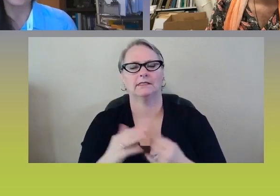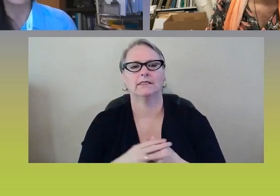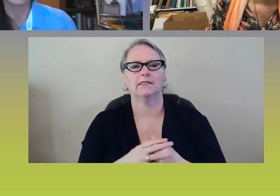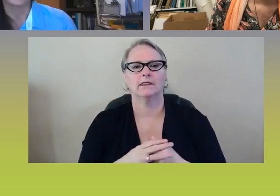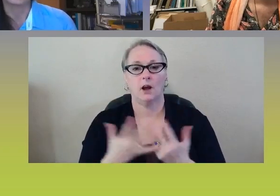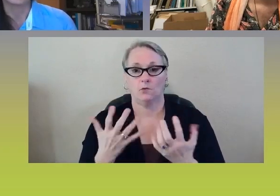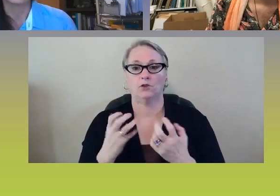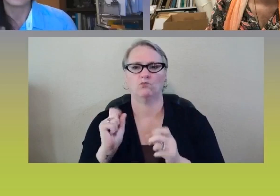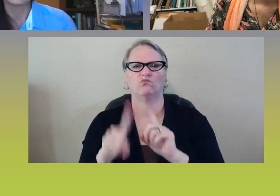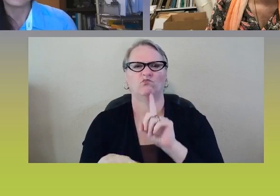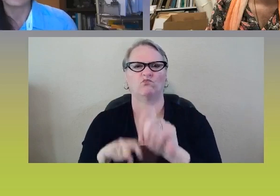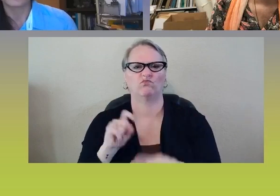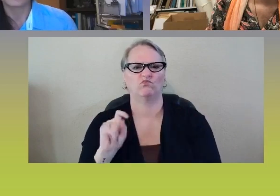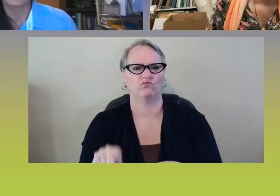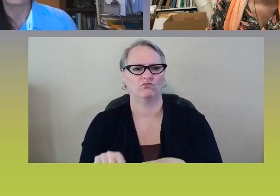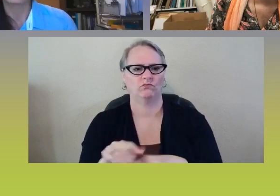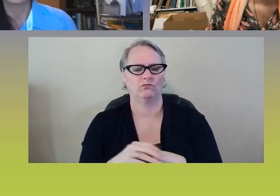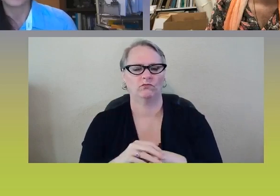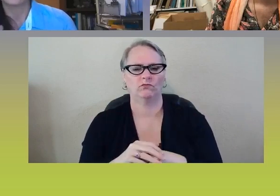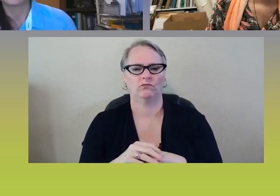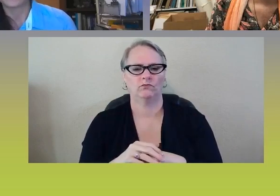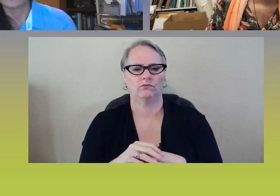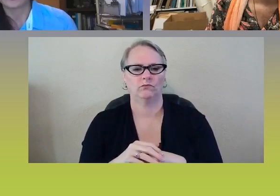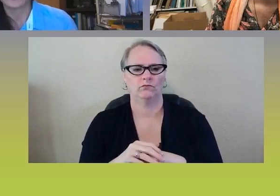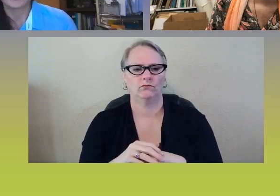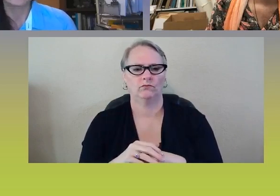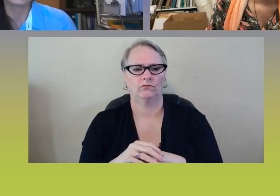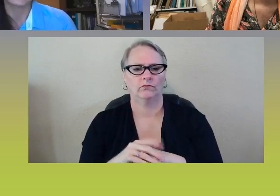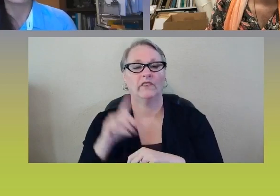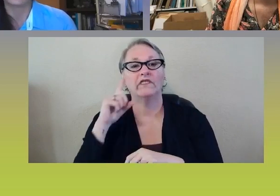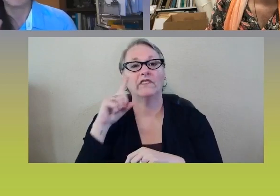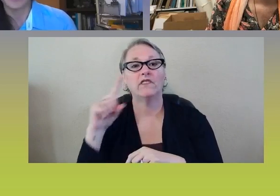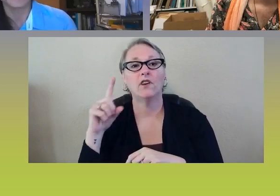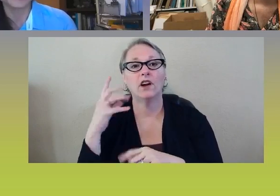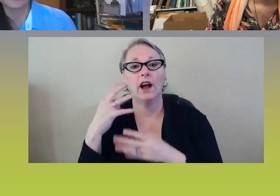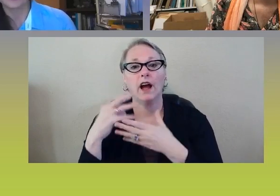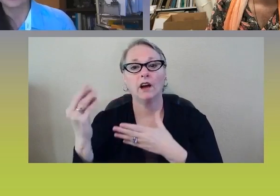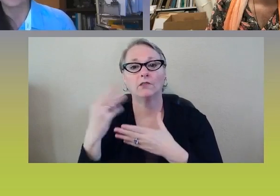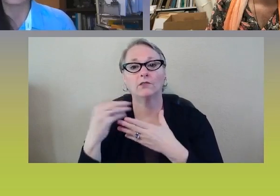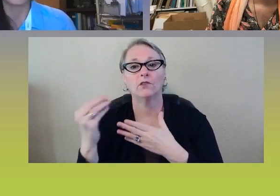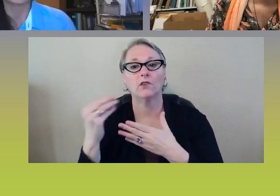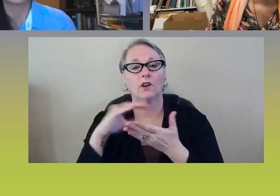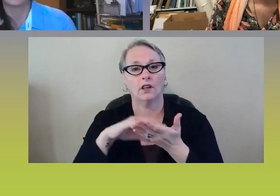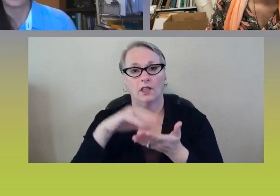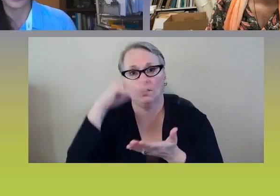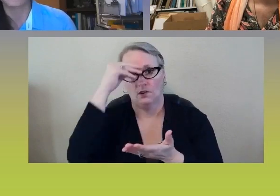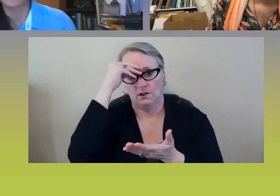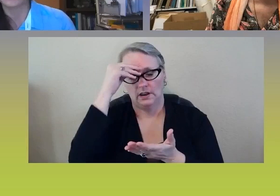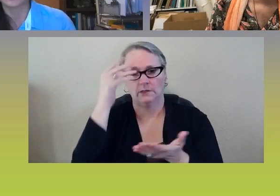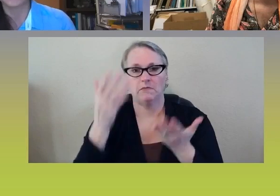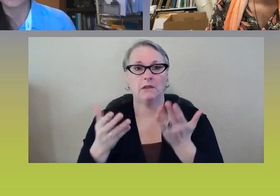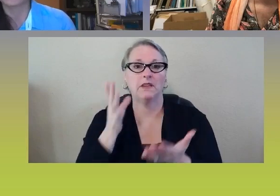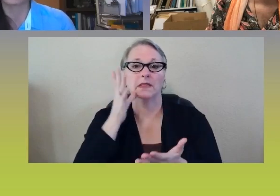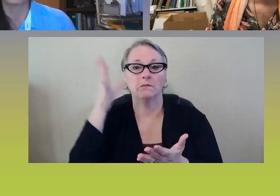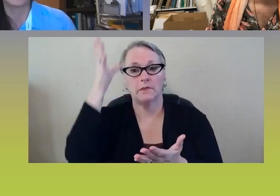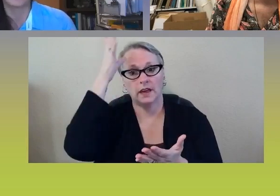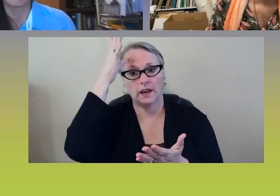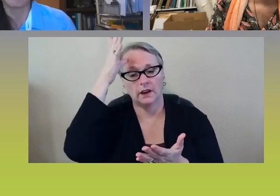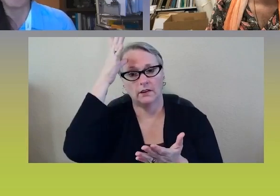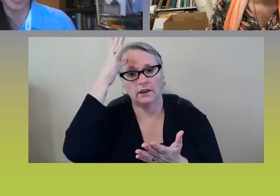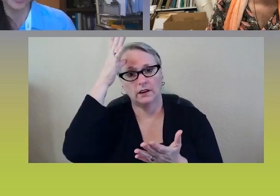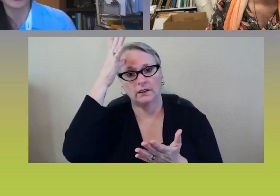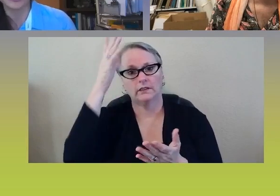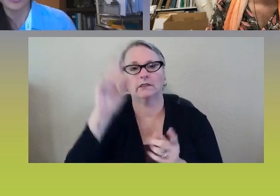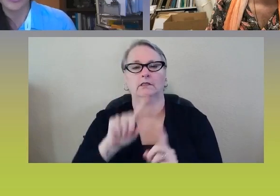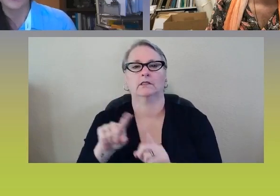so let's say for the outdoor learning that parents bring a child to a